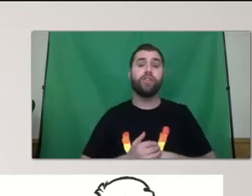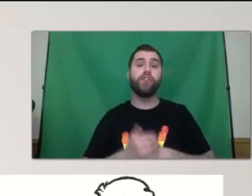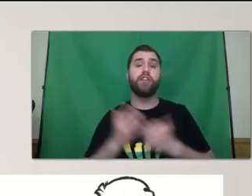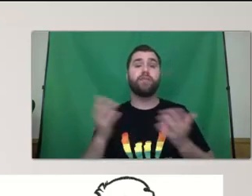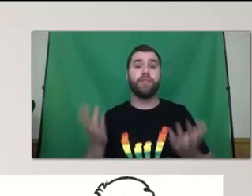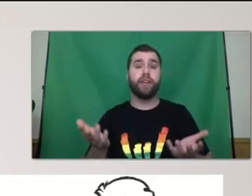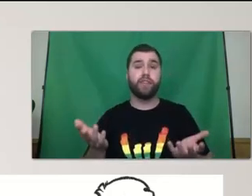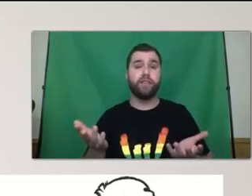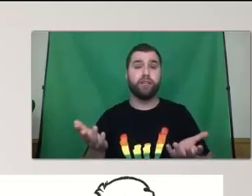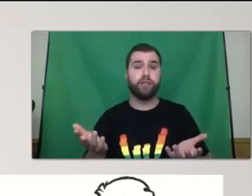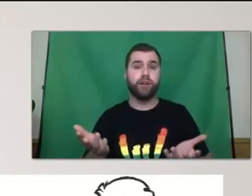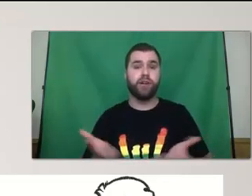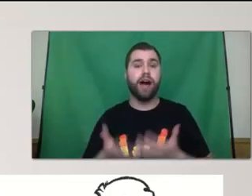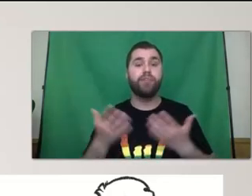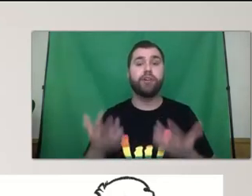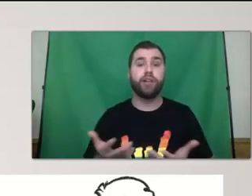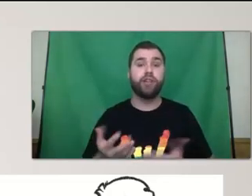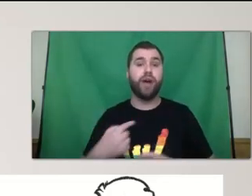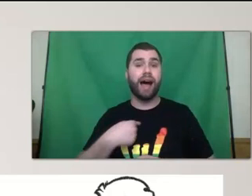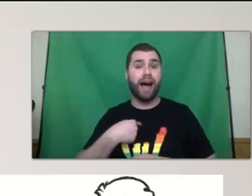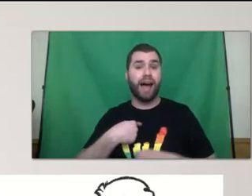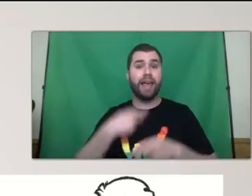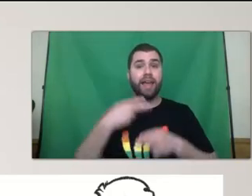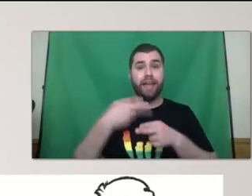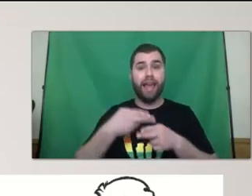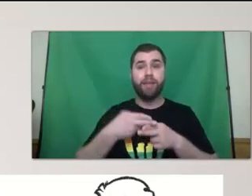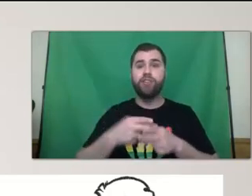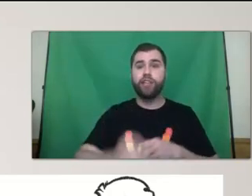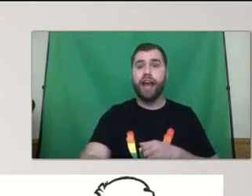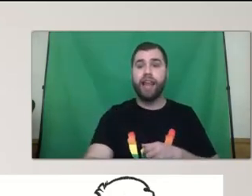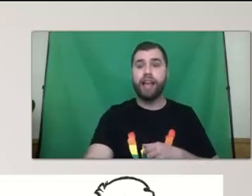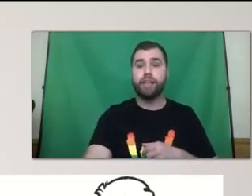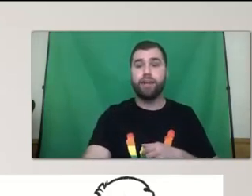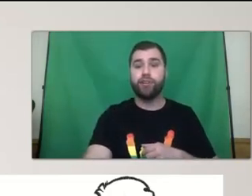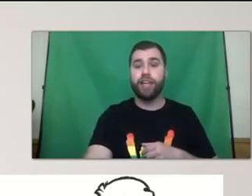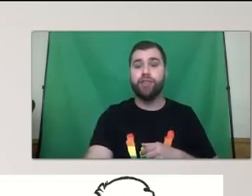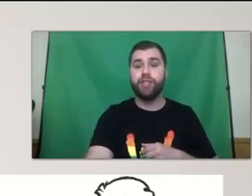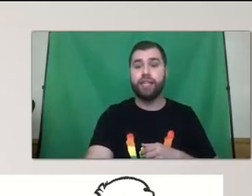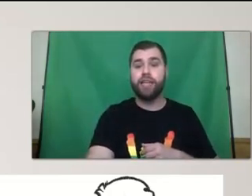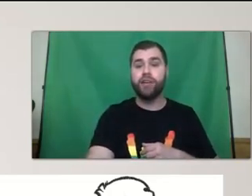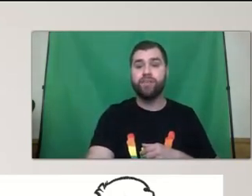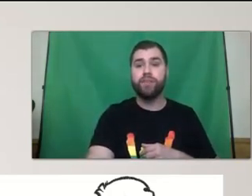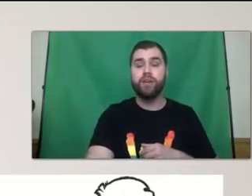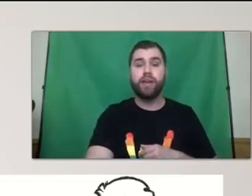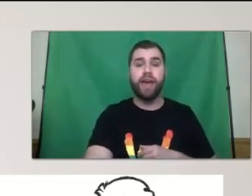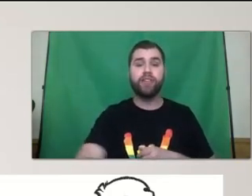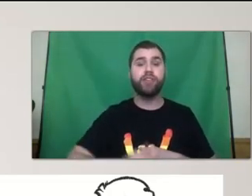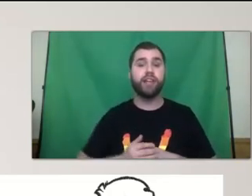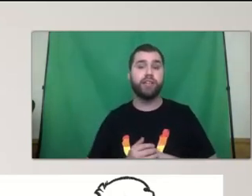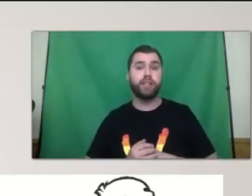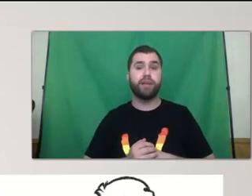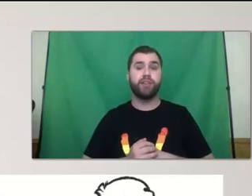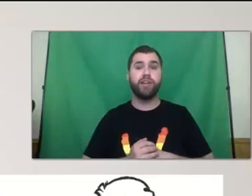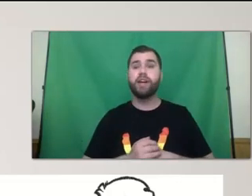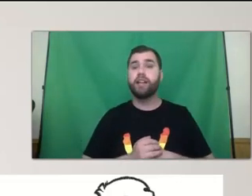So for the sake of this tutorial, I'm just going to do I, name, just kind of like the picture that you see here. Okay, just like